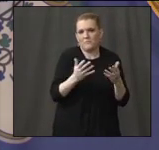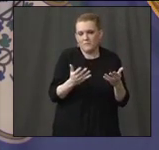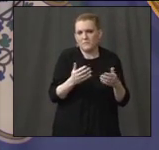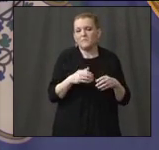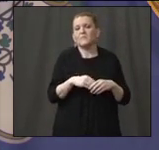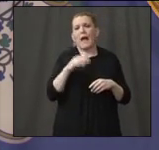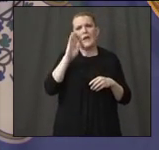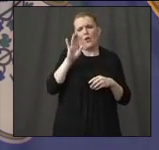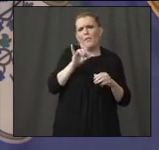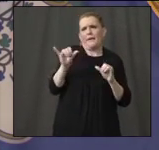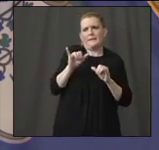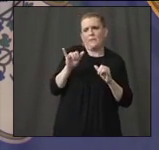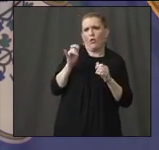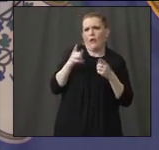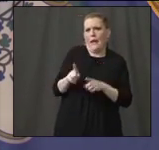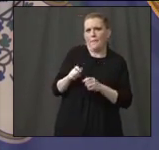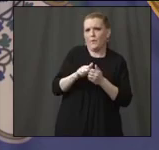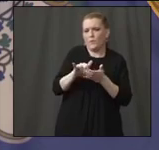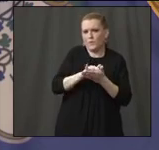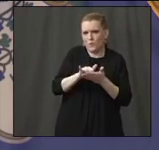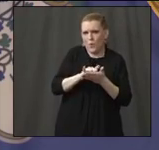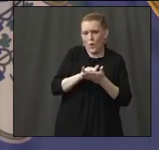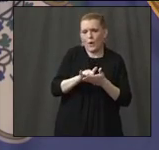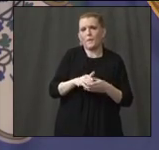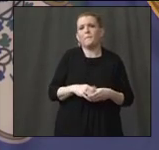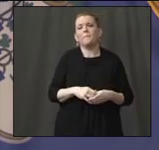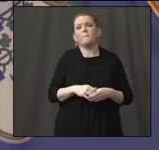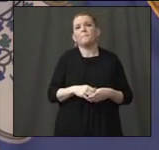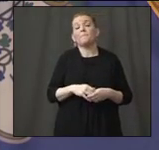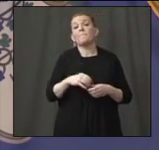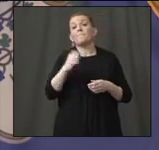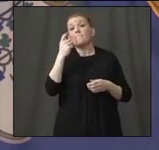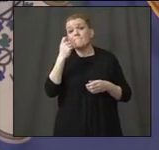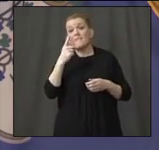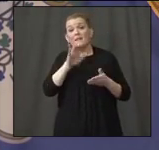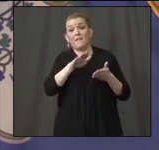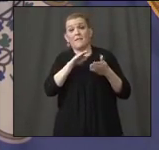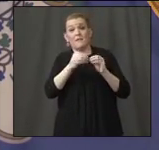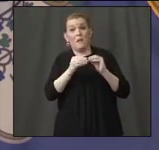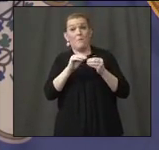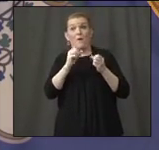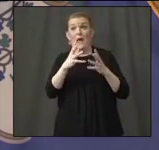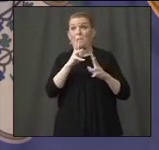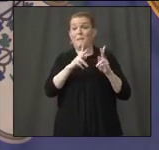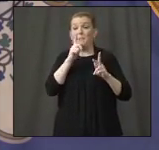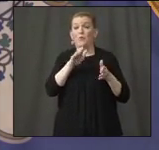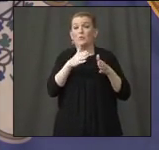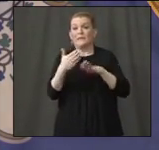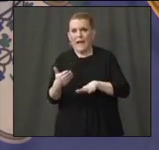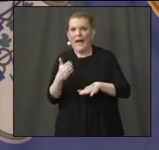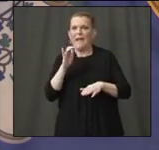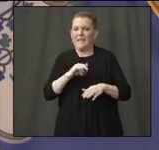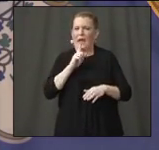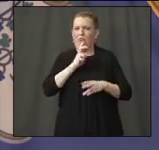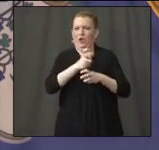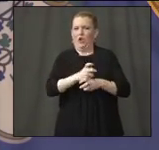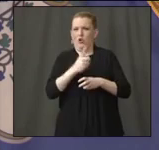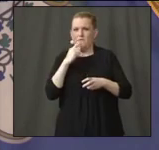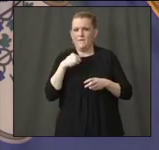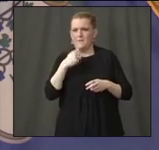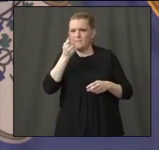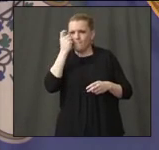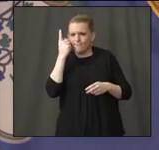relatively high fatality ratio. I think there are a couple reasons for that. First of all, Fairfield County was adjacent to